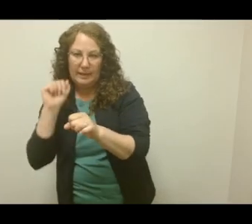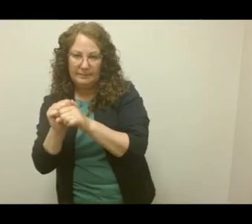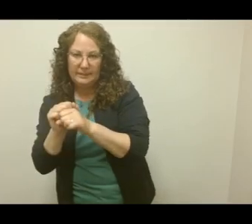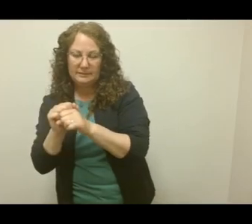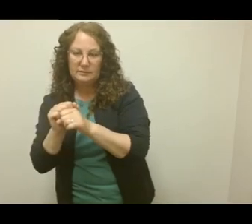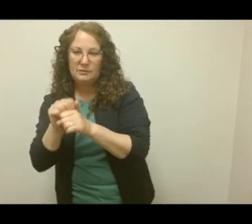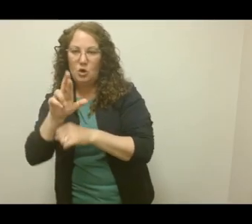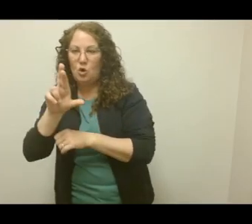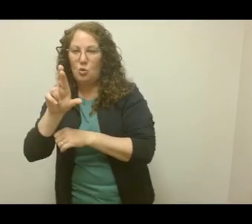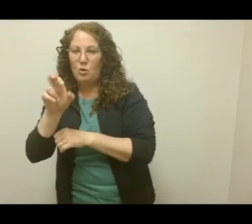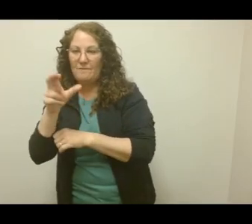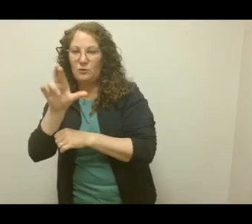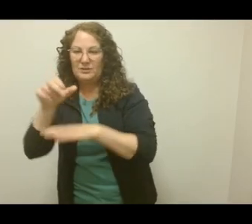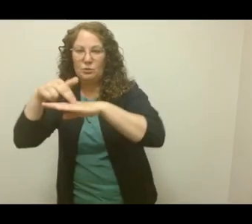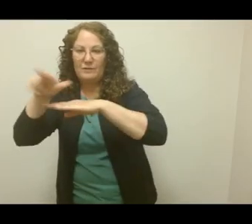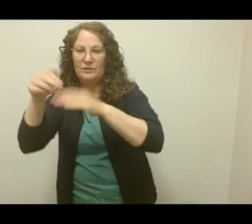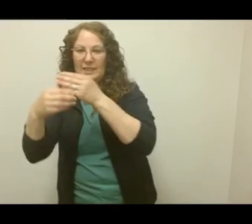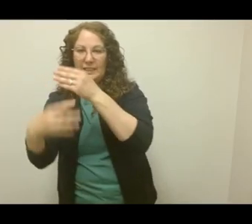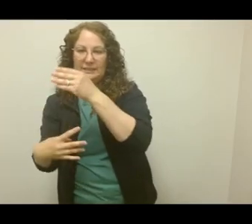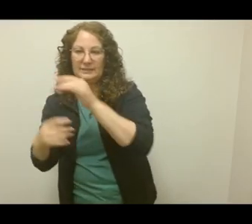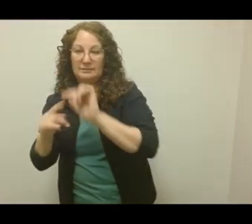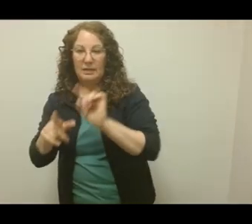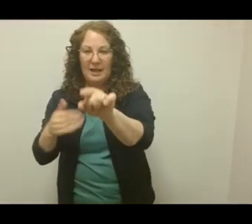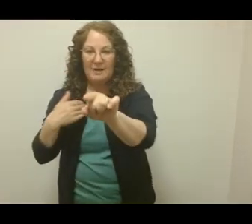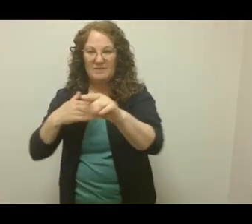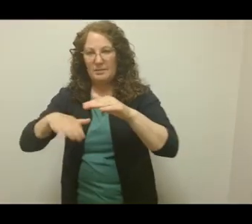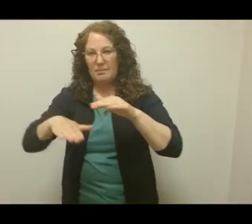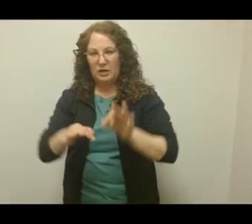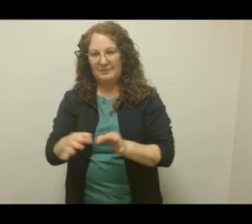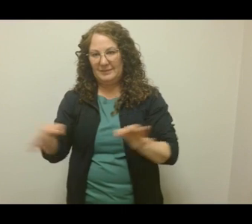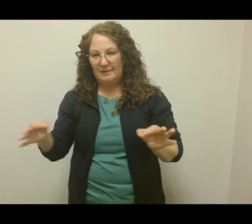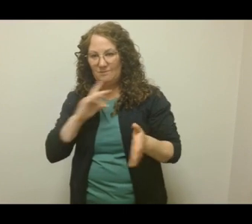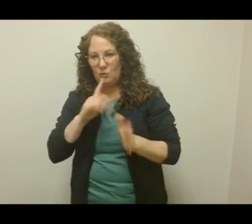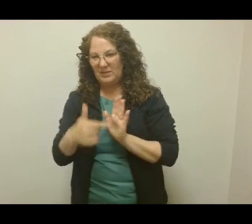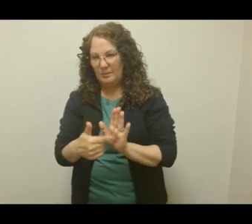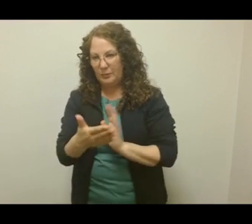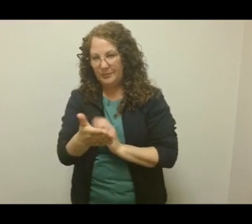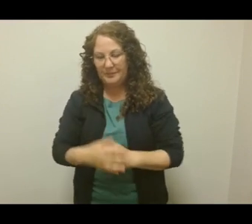reference list, but it's listed here at the bottom of the slide, just as an example.